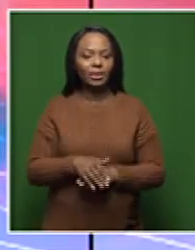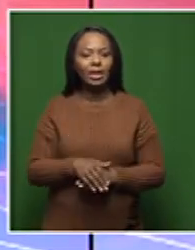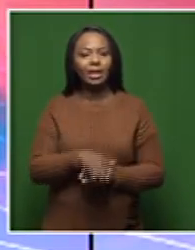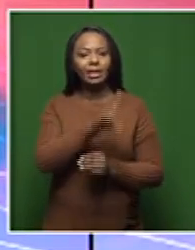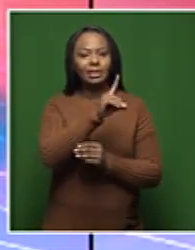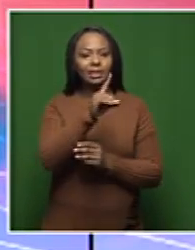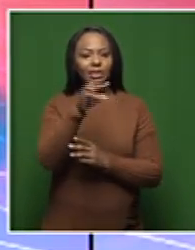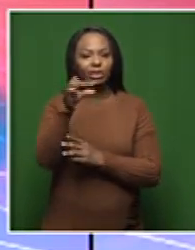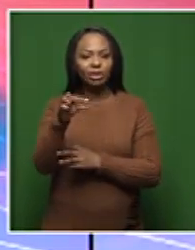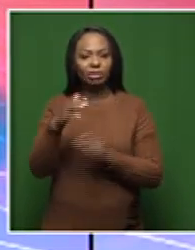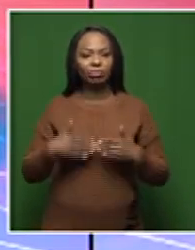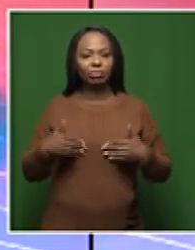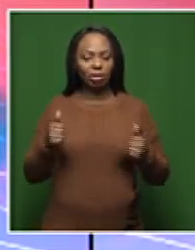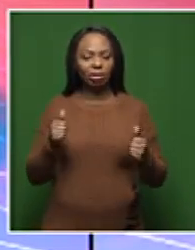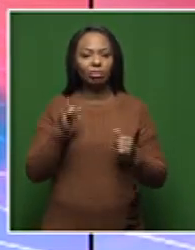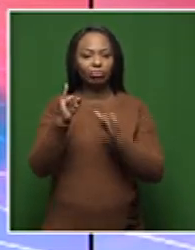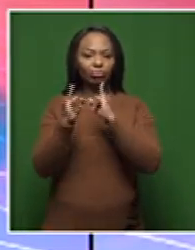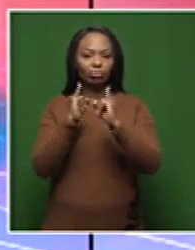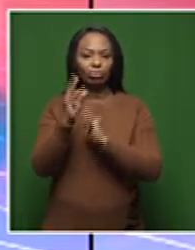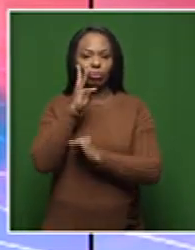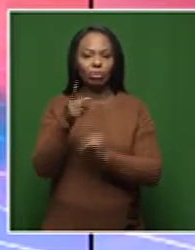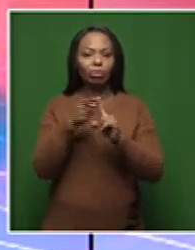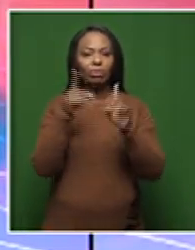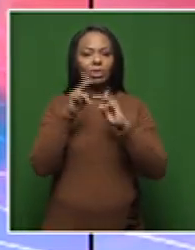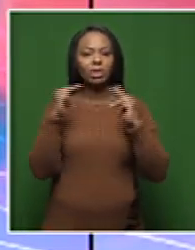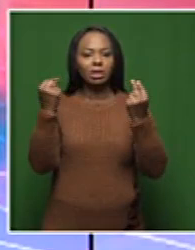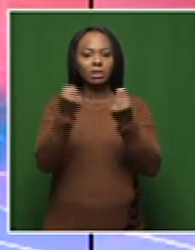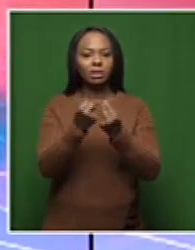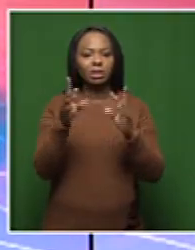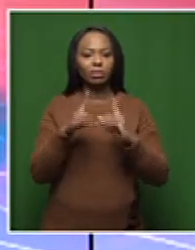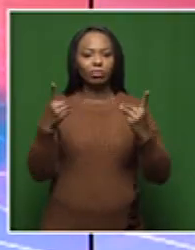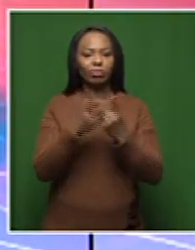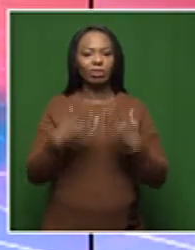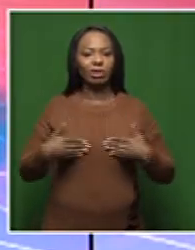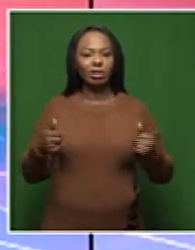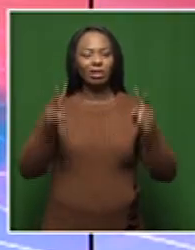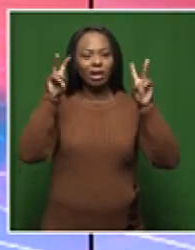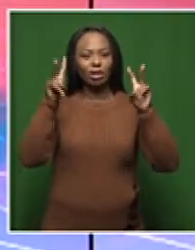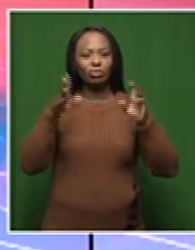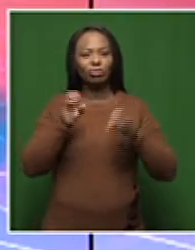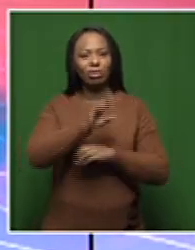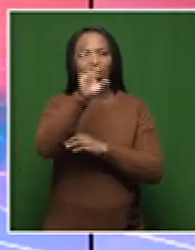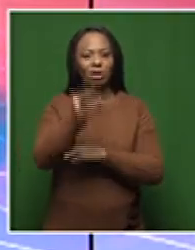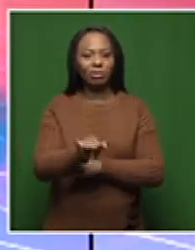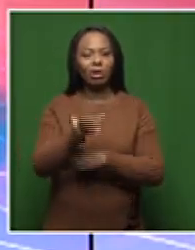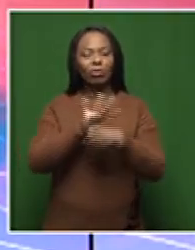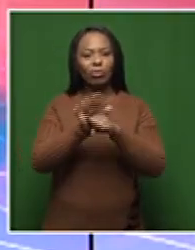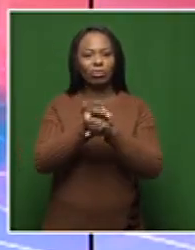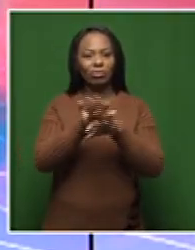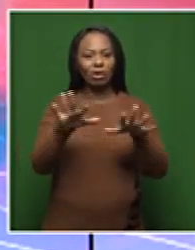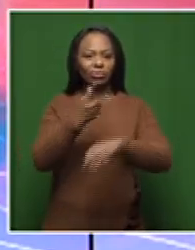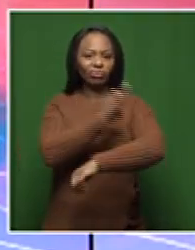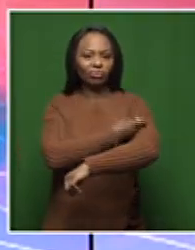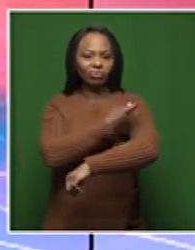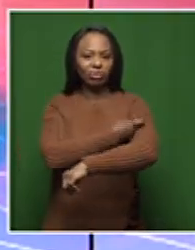Director General of Health from the National Department of Health about South Africa's COVID-19 vaccine rollout plan, which